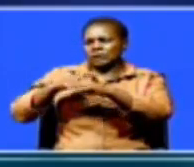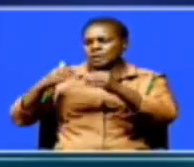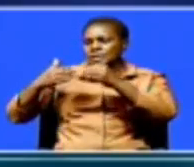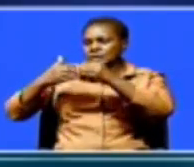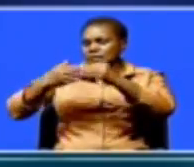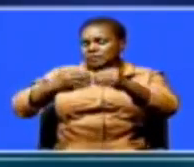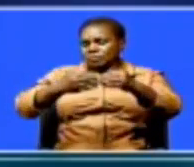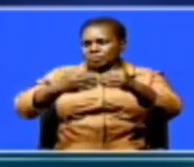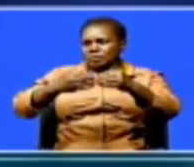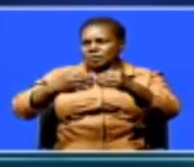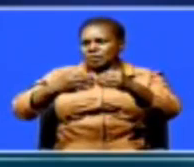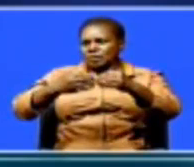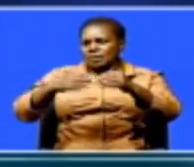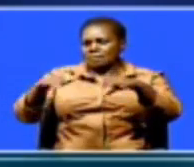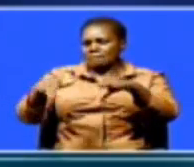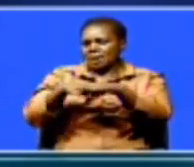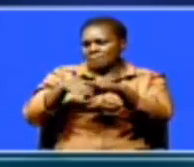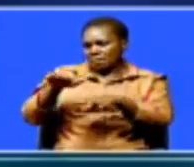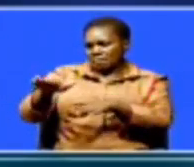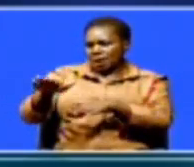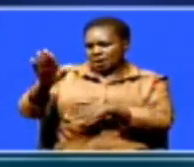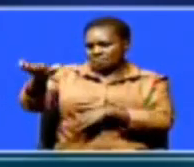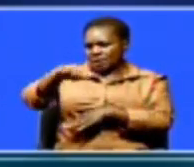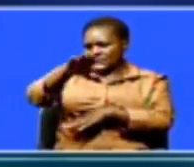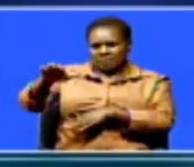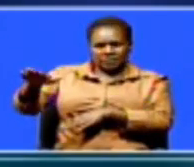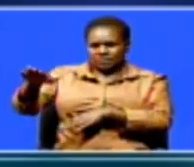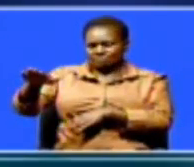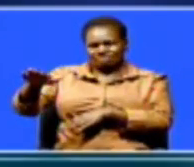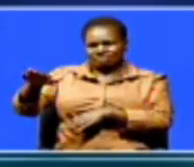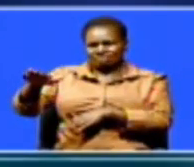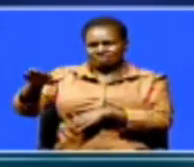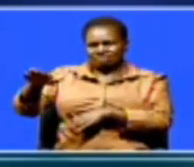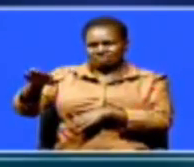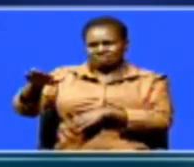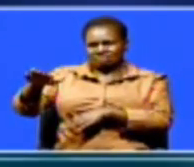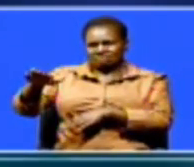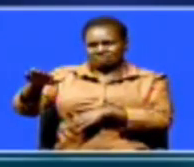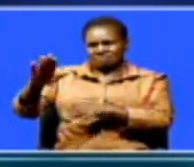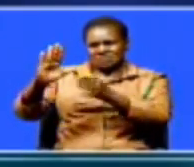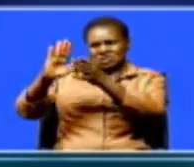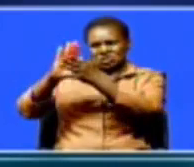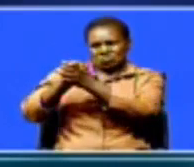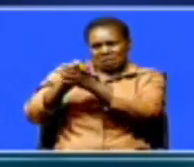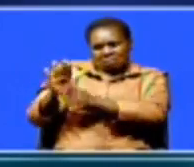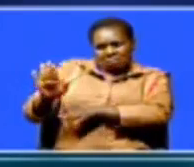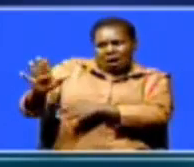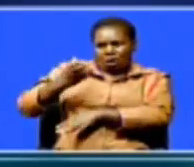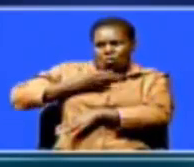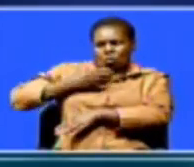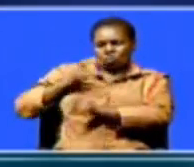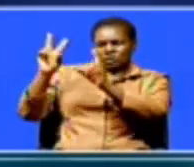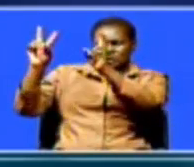leadership of its members in the House is completely a Jubilee affair,